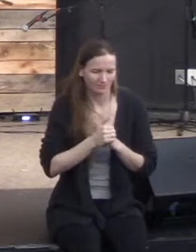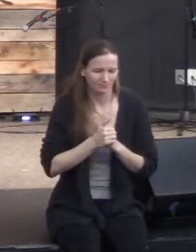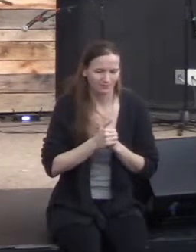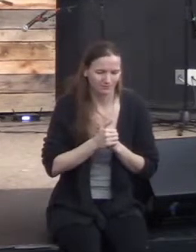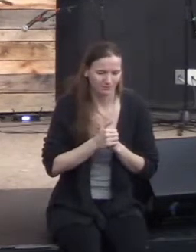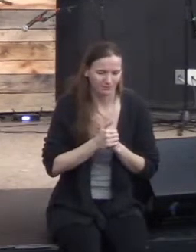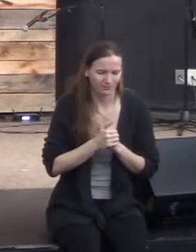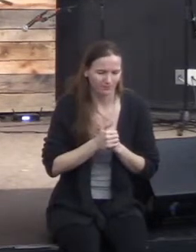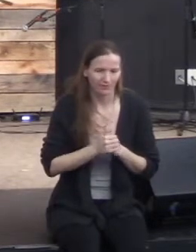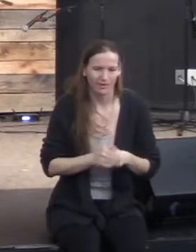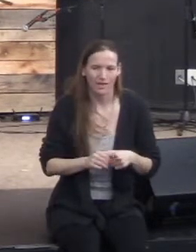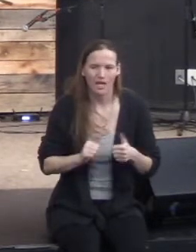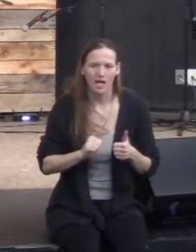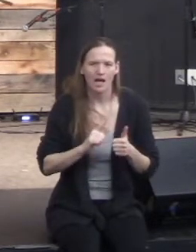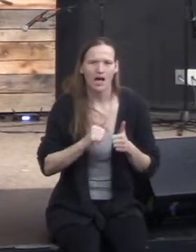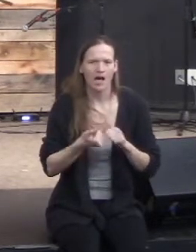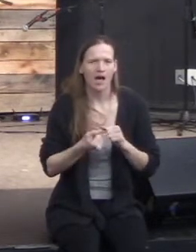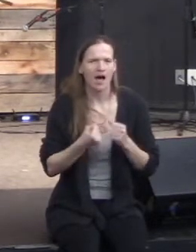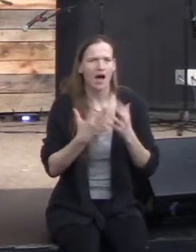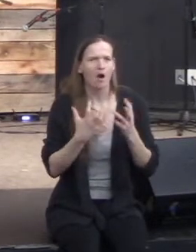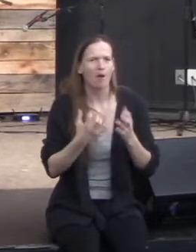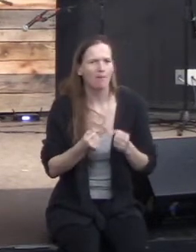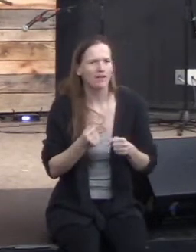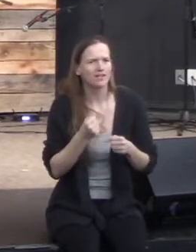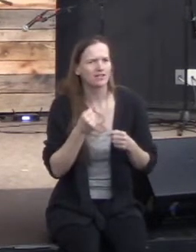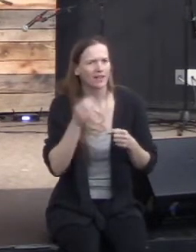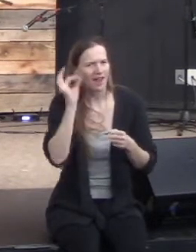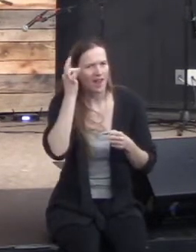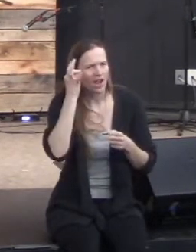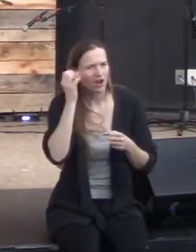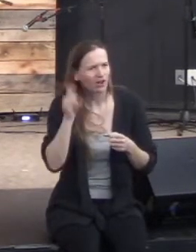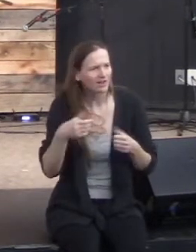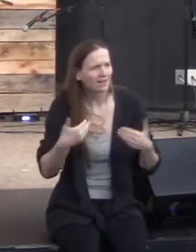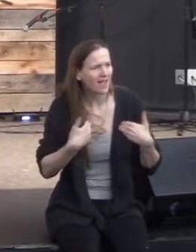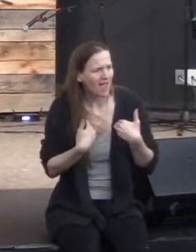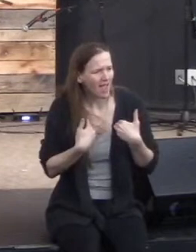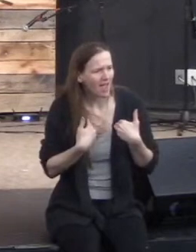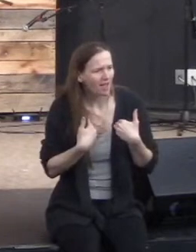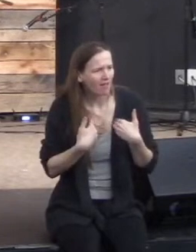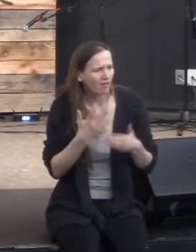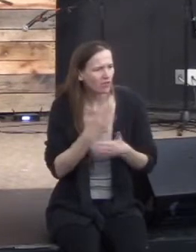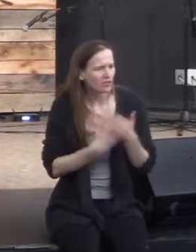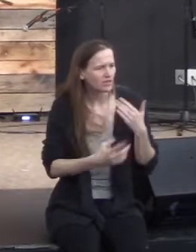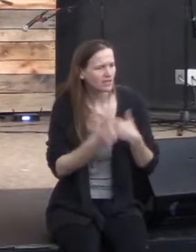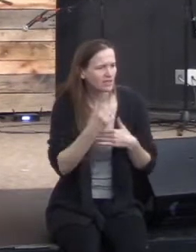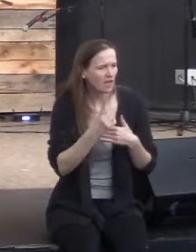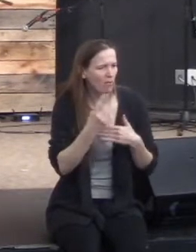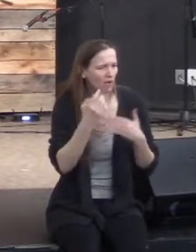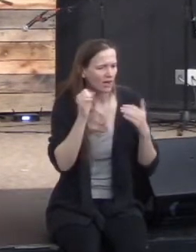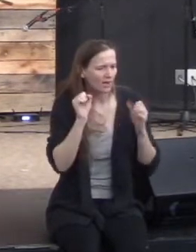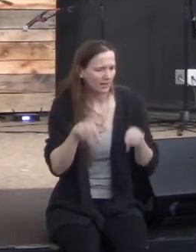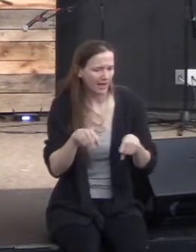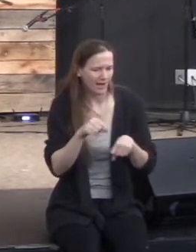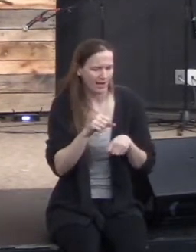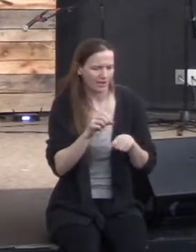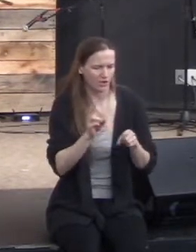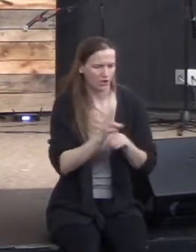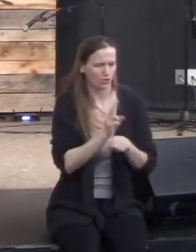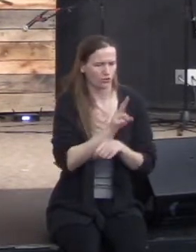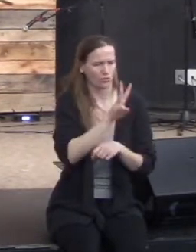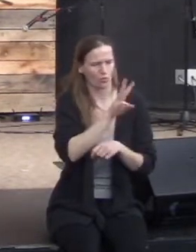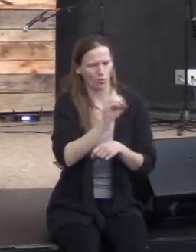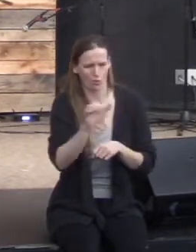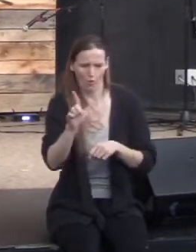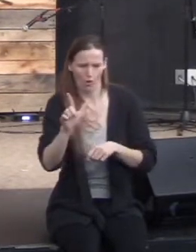How hairy do you have to be where someone could lay wool over their arm and you go, my